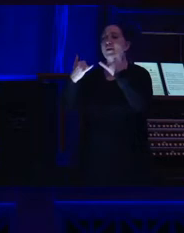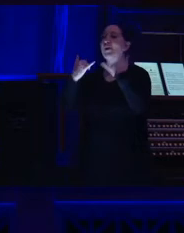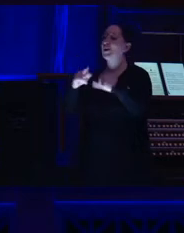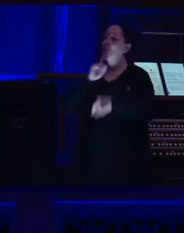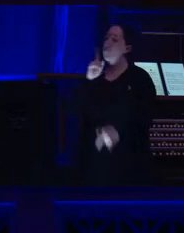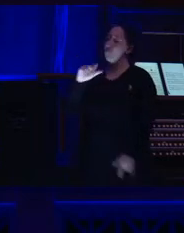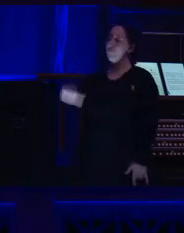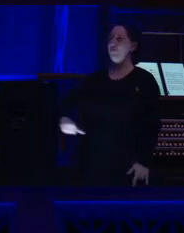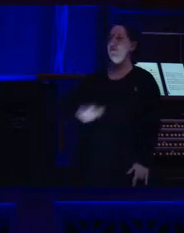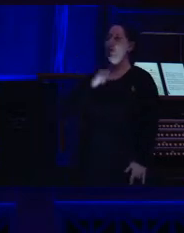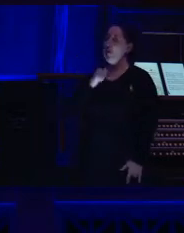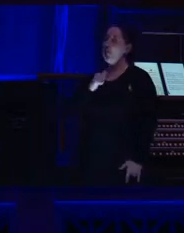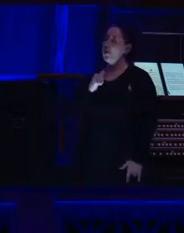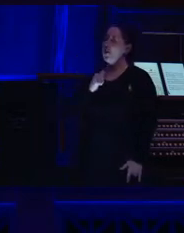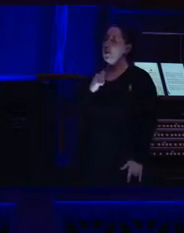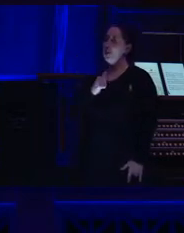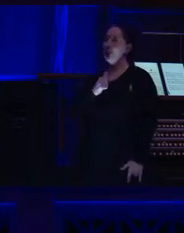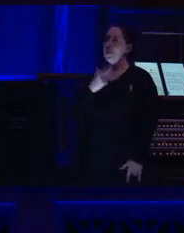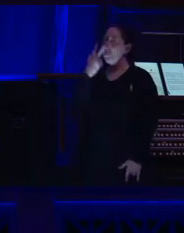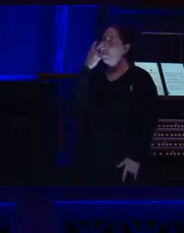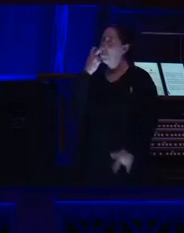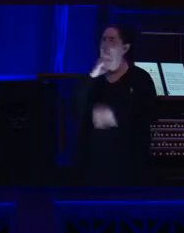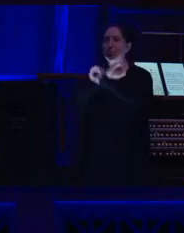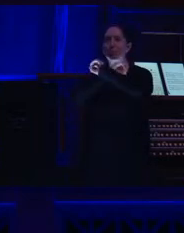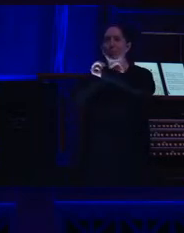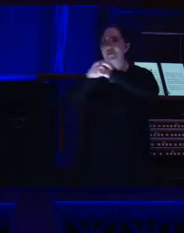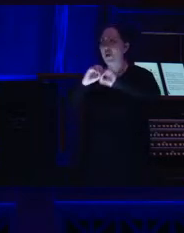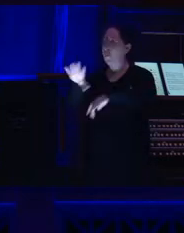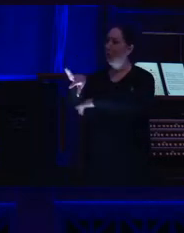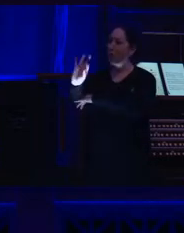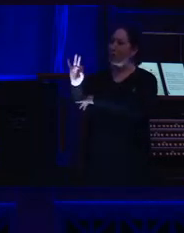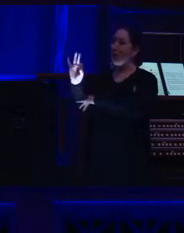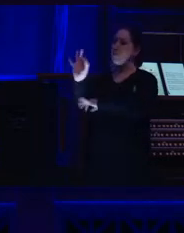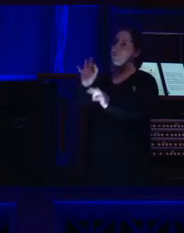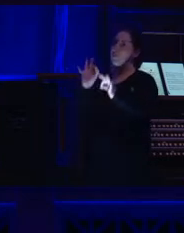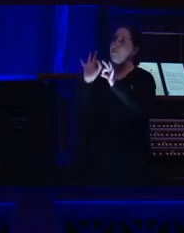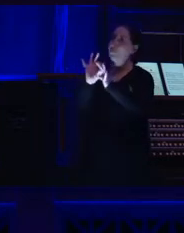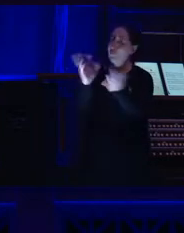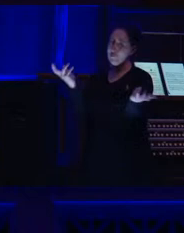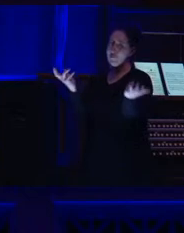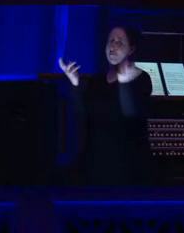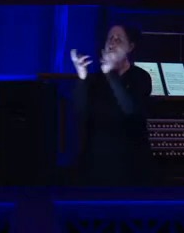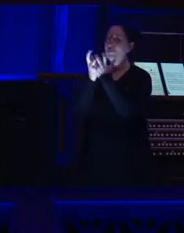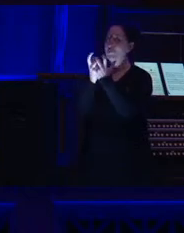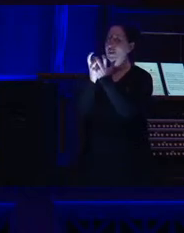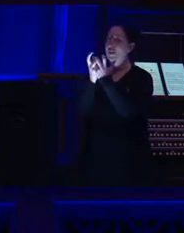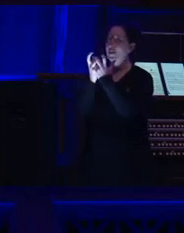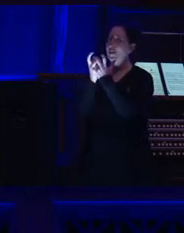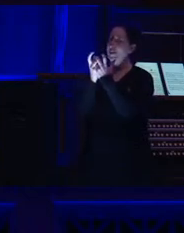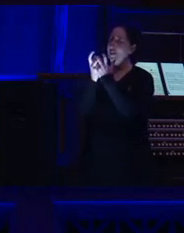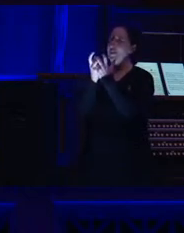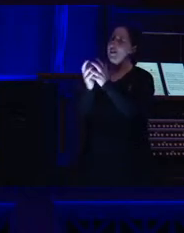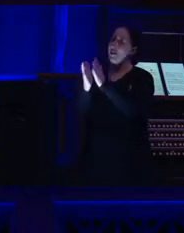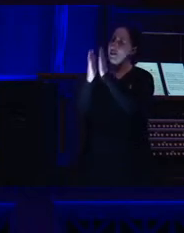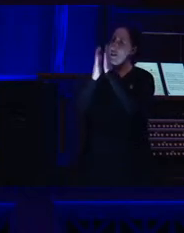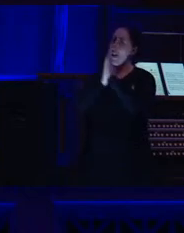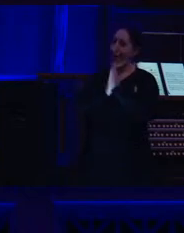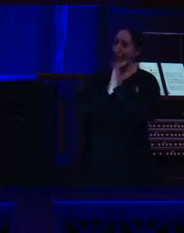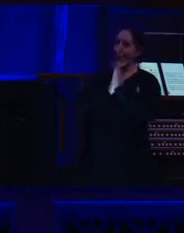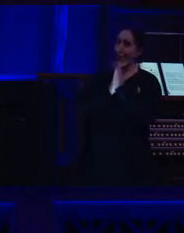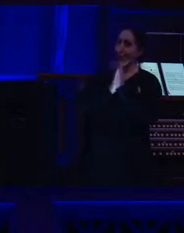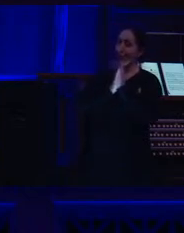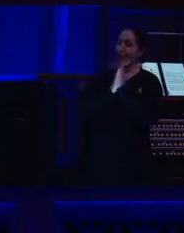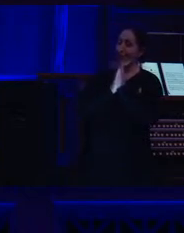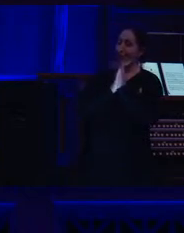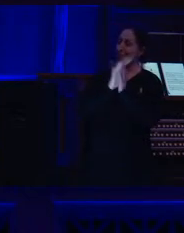say, without a doubt, that we have found someone worthy to ask and answer